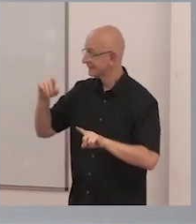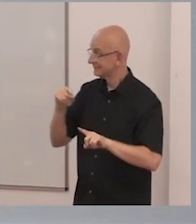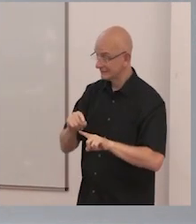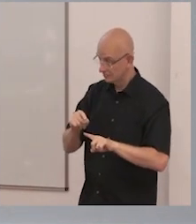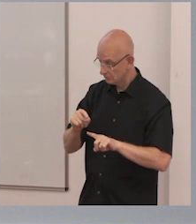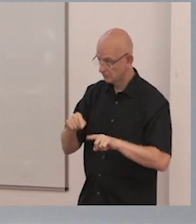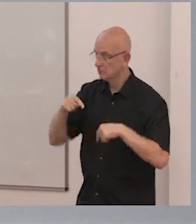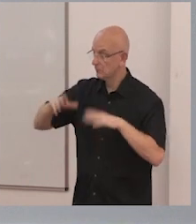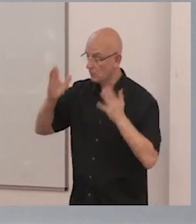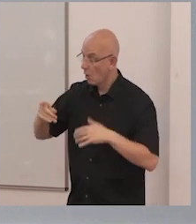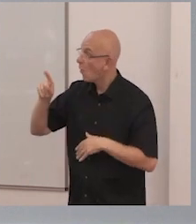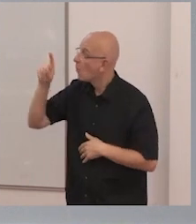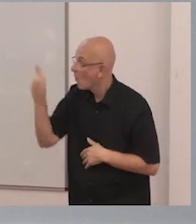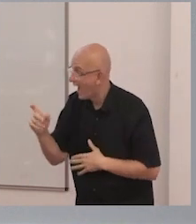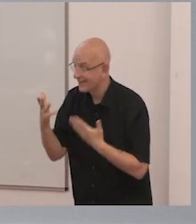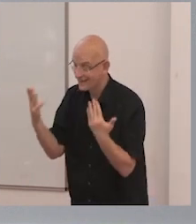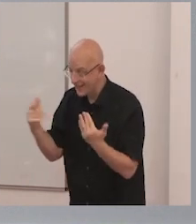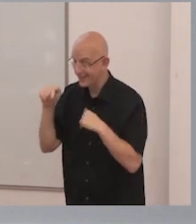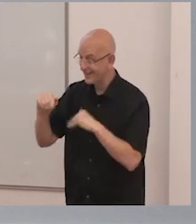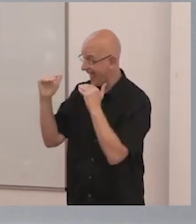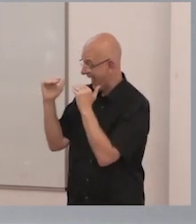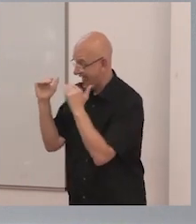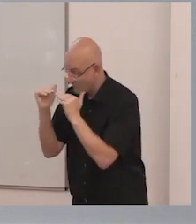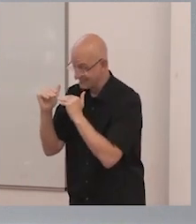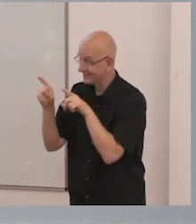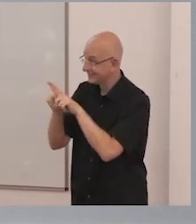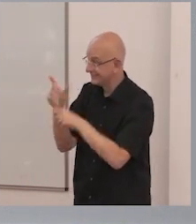other children, and no matter what rights that they enjoy.